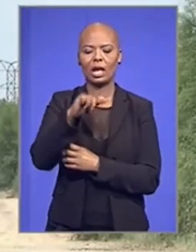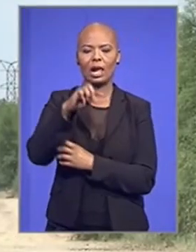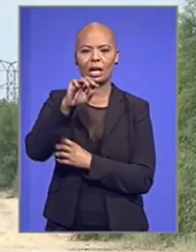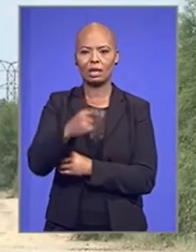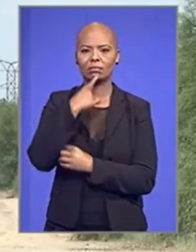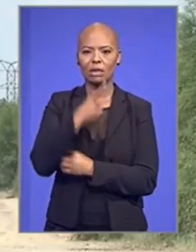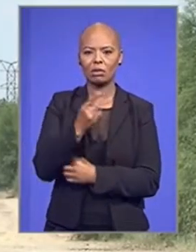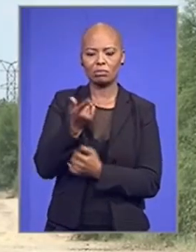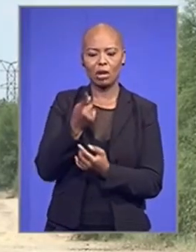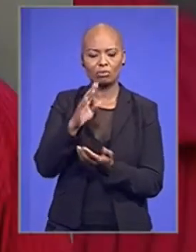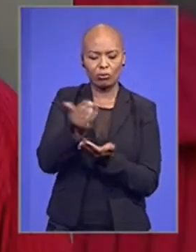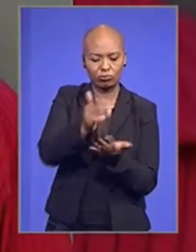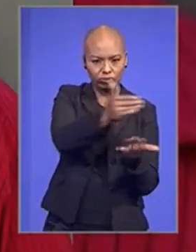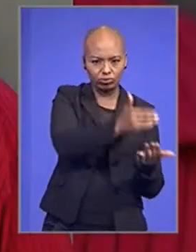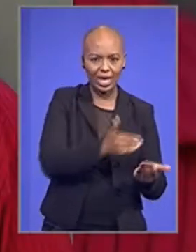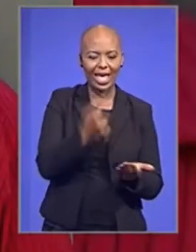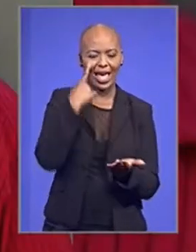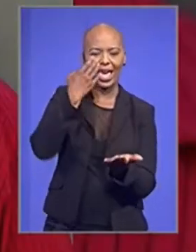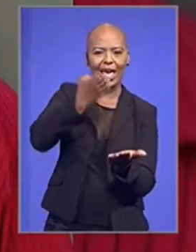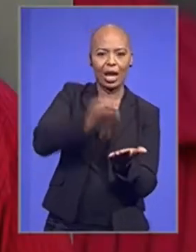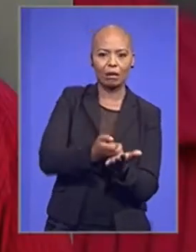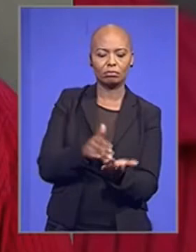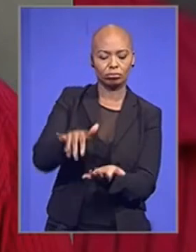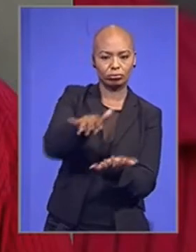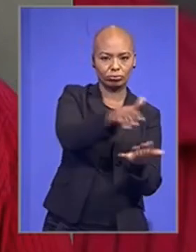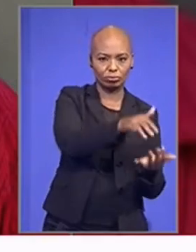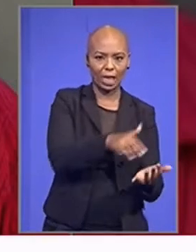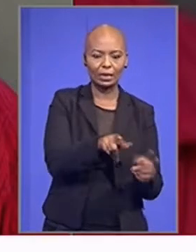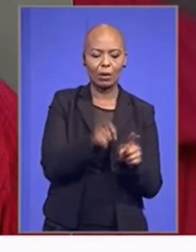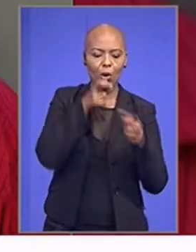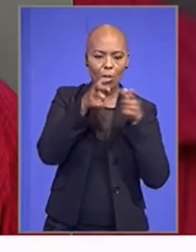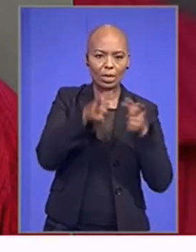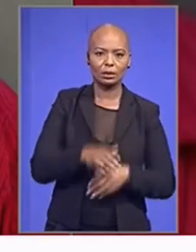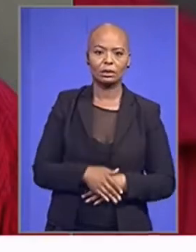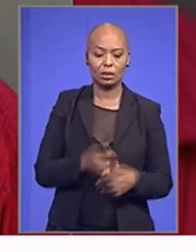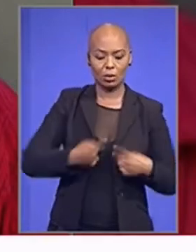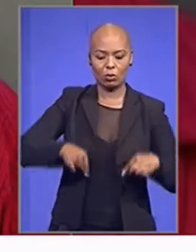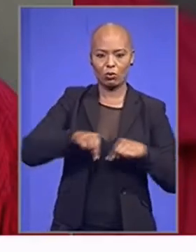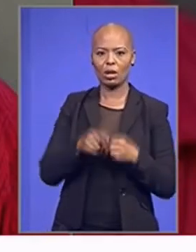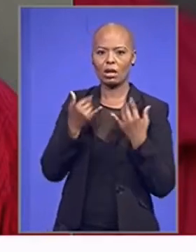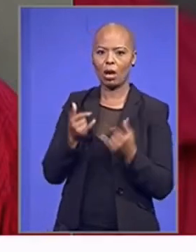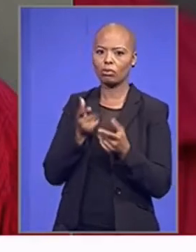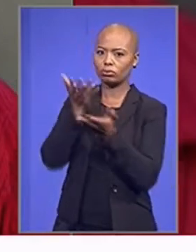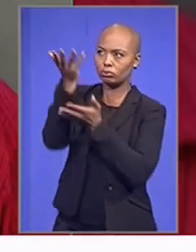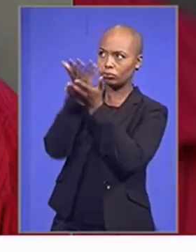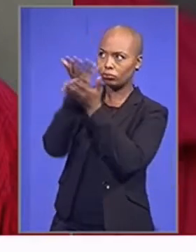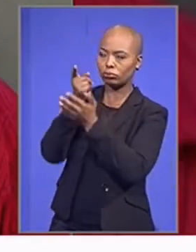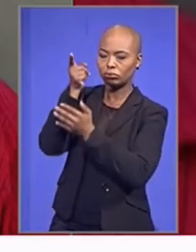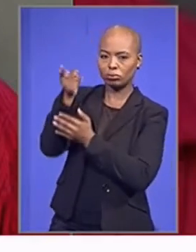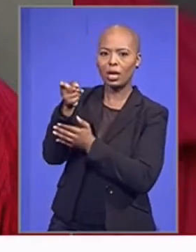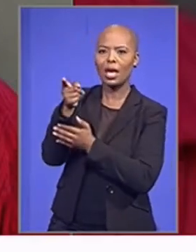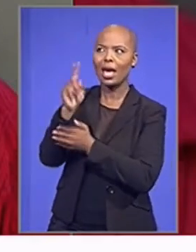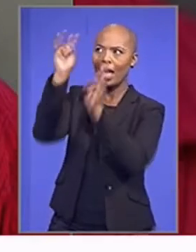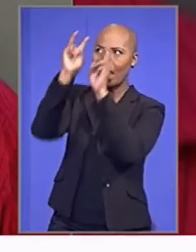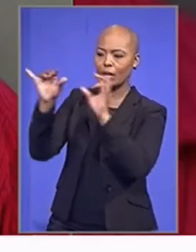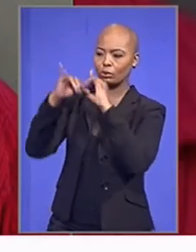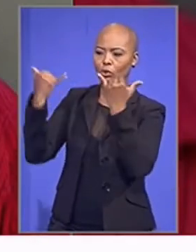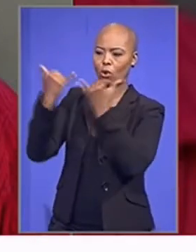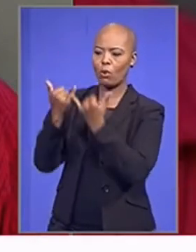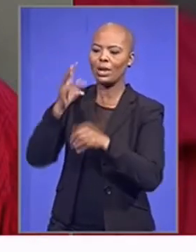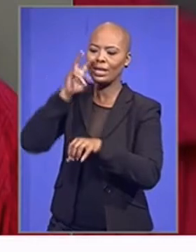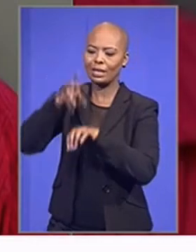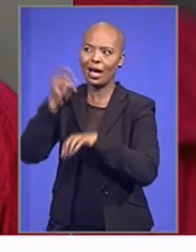tseo. Agri South Africa will also engage with Eskom in this regard so that we can make sure we understand what